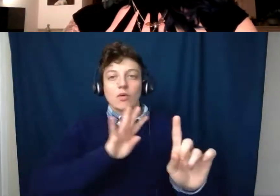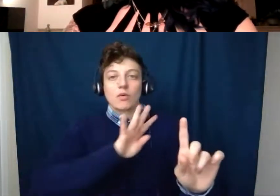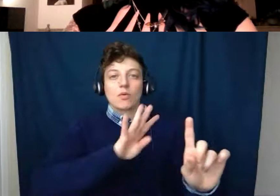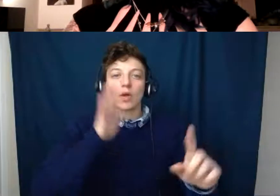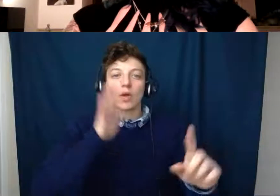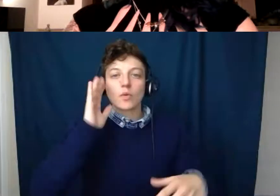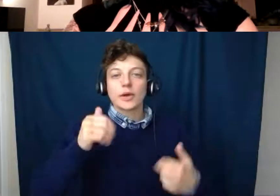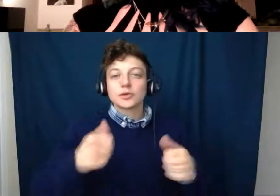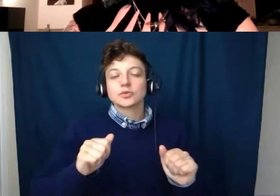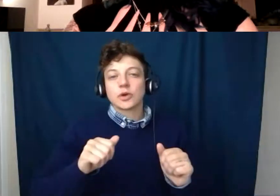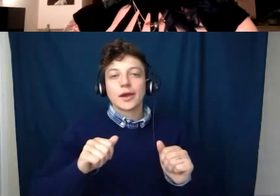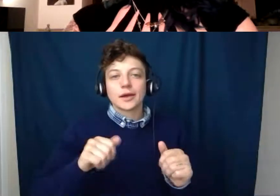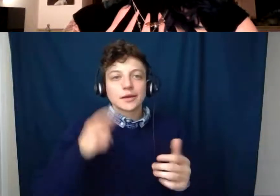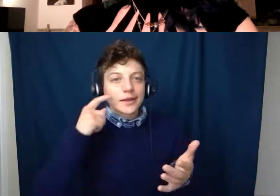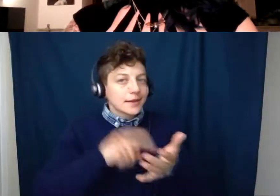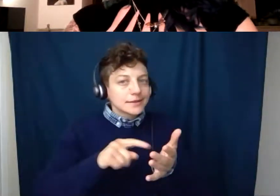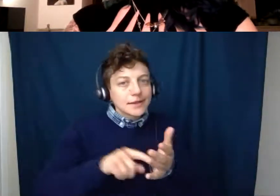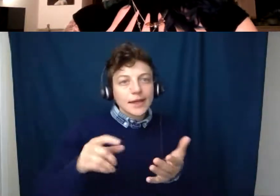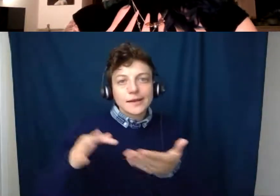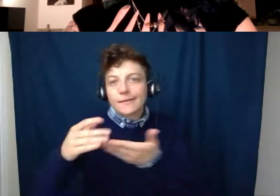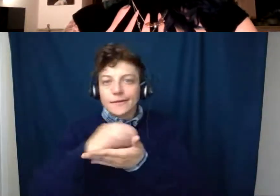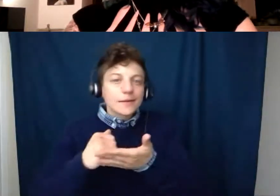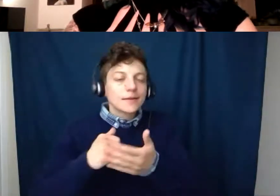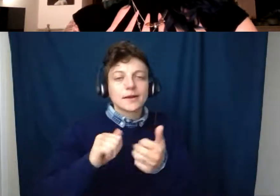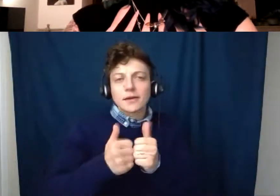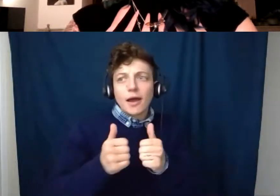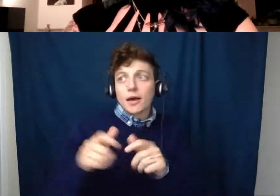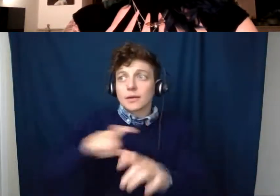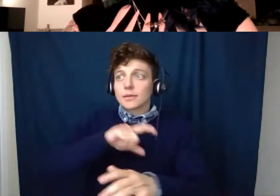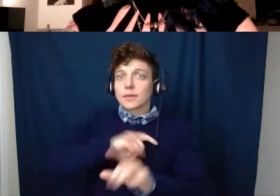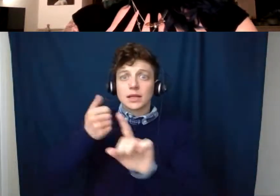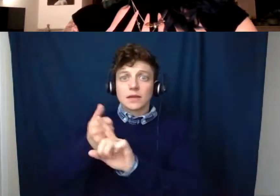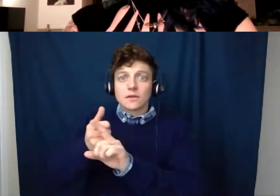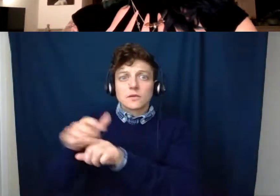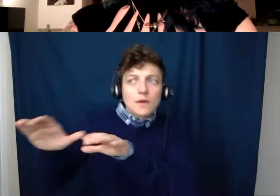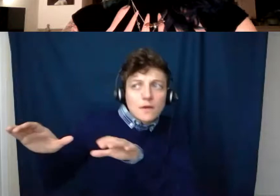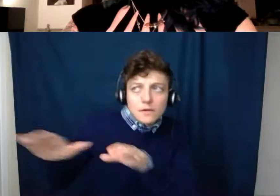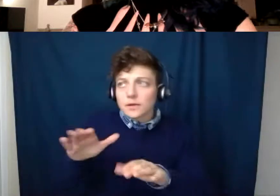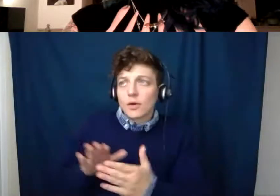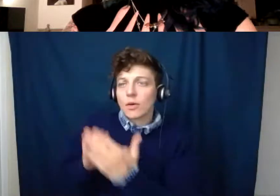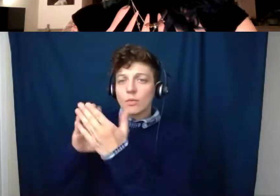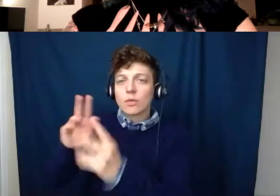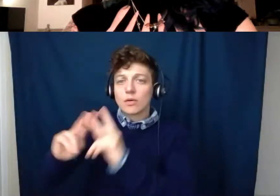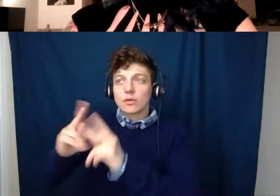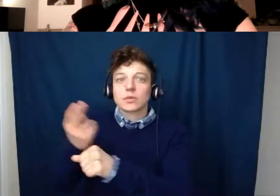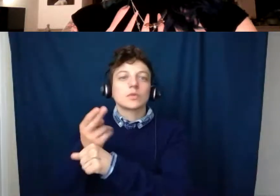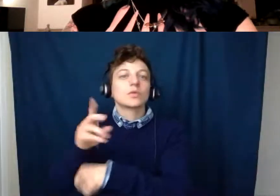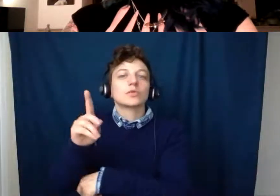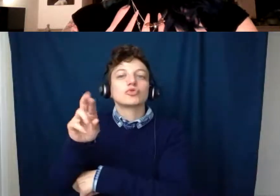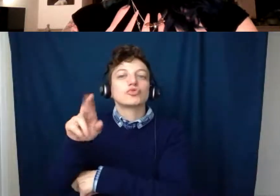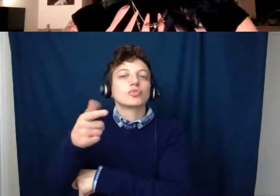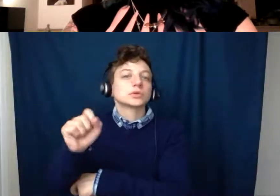on, how police officers engage with people who use drugs. And so I think maybe sometimes asking more open-ended questions too